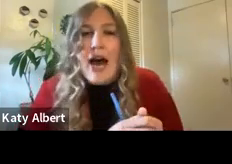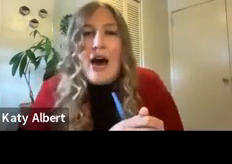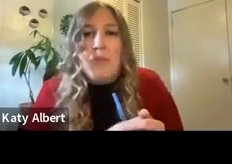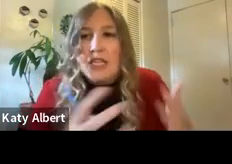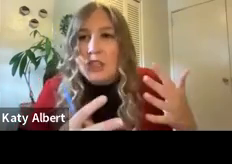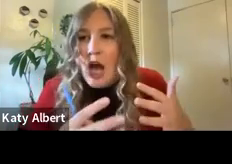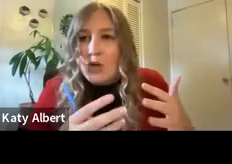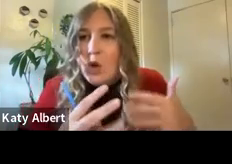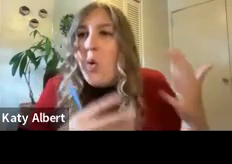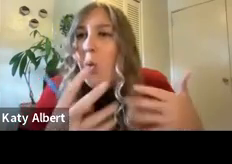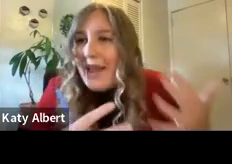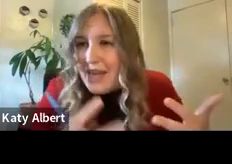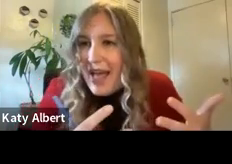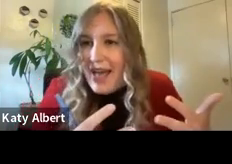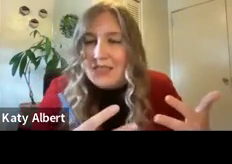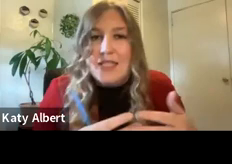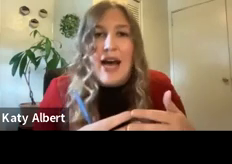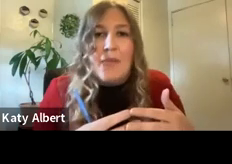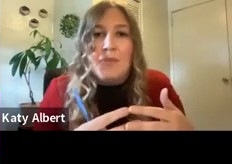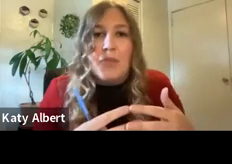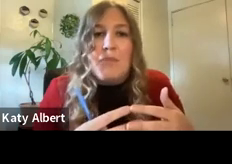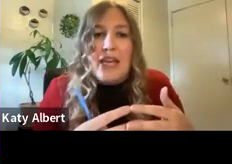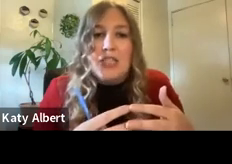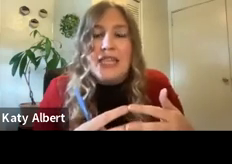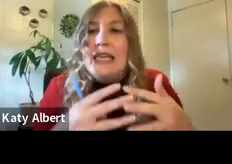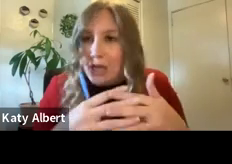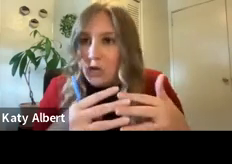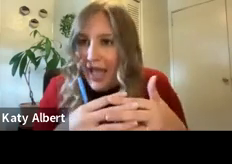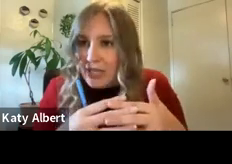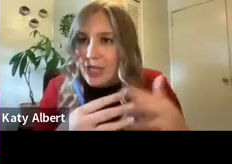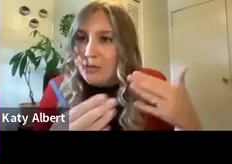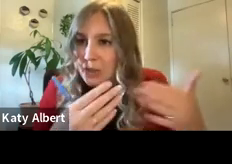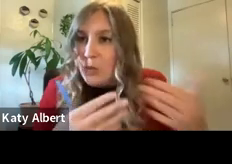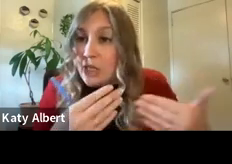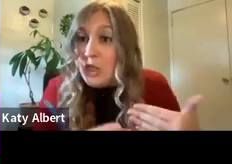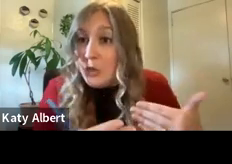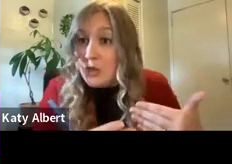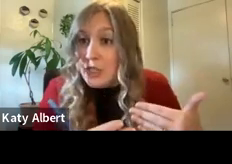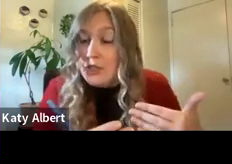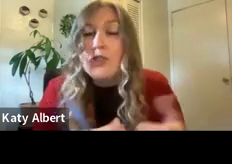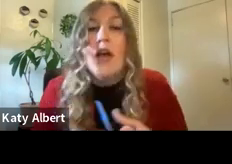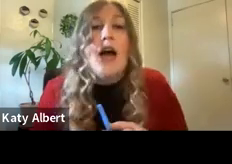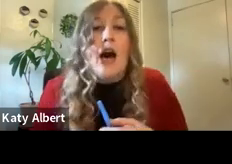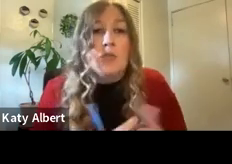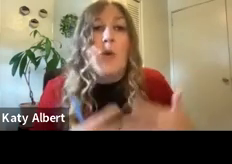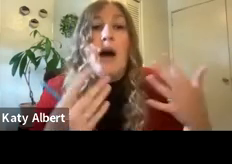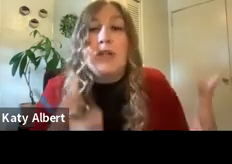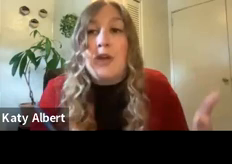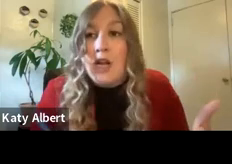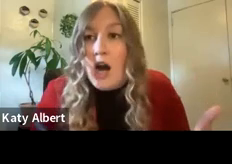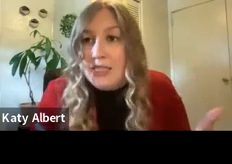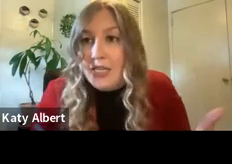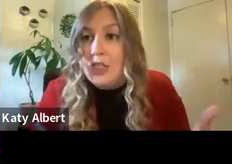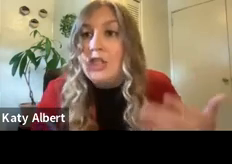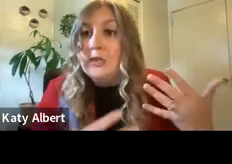section, but it's not quite as based in the interaction between users. So